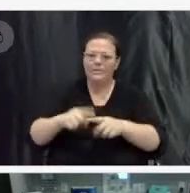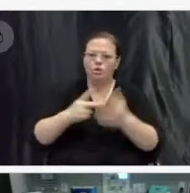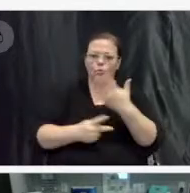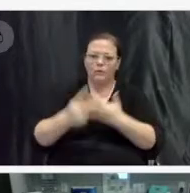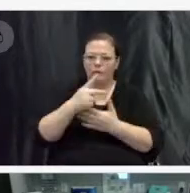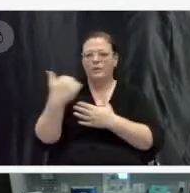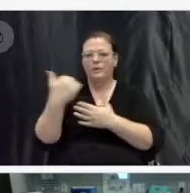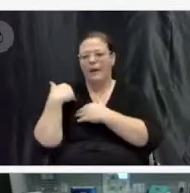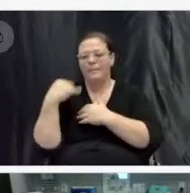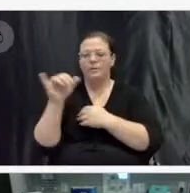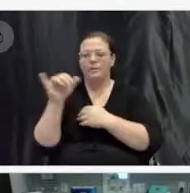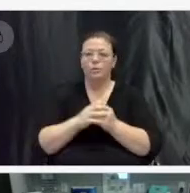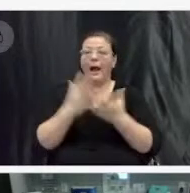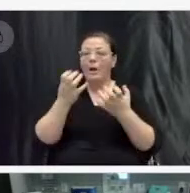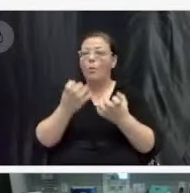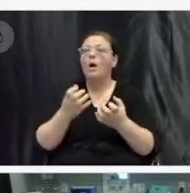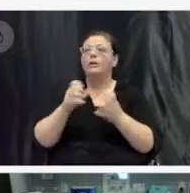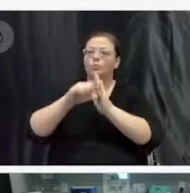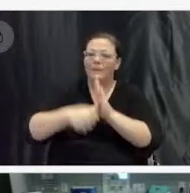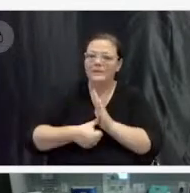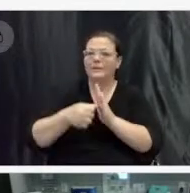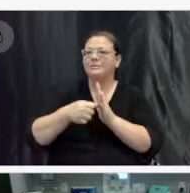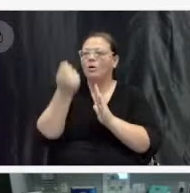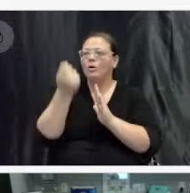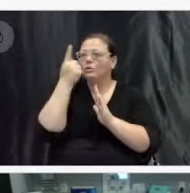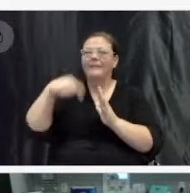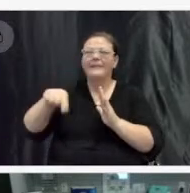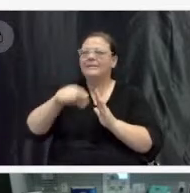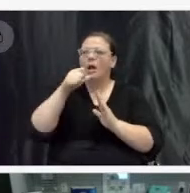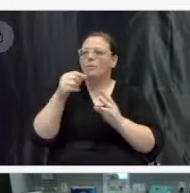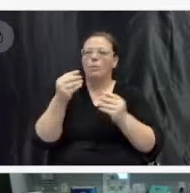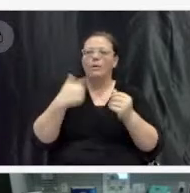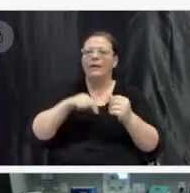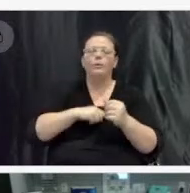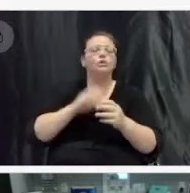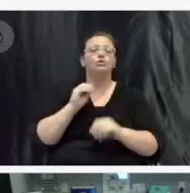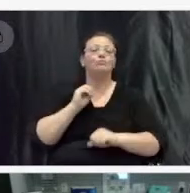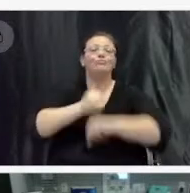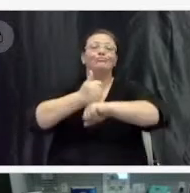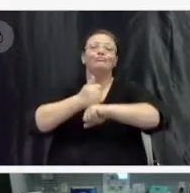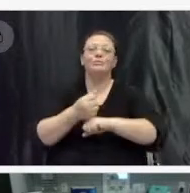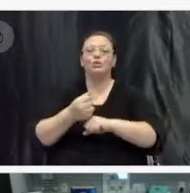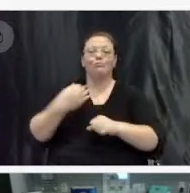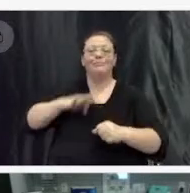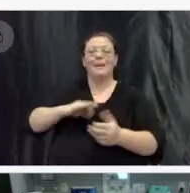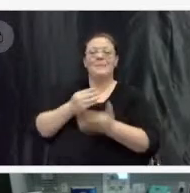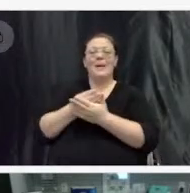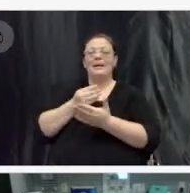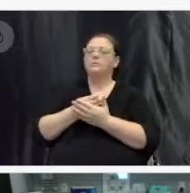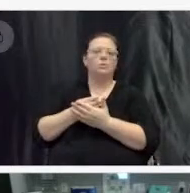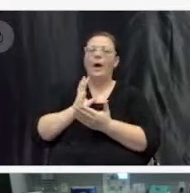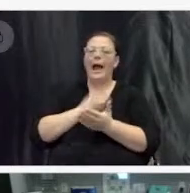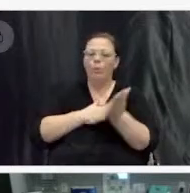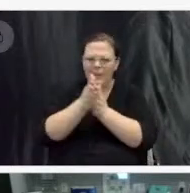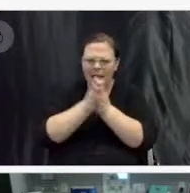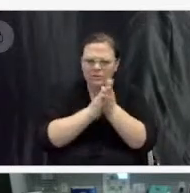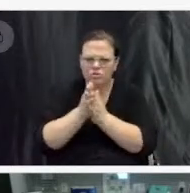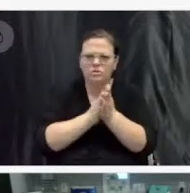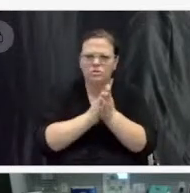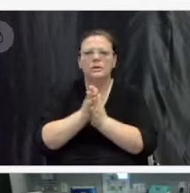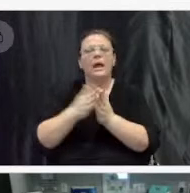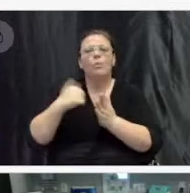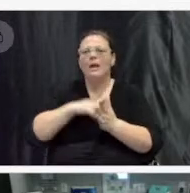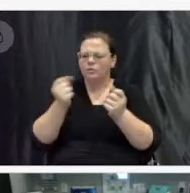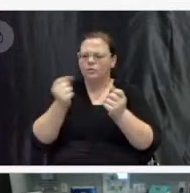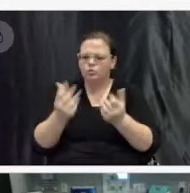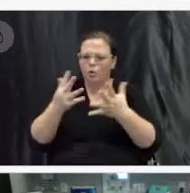reiterate this so that everyone understands this is not a property we just threw together to make a quick buck. This is our passion and we have put so